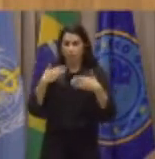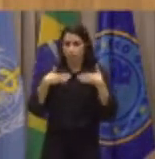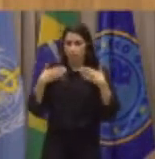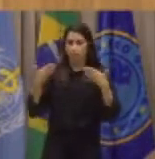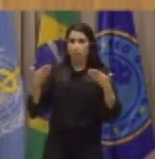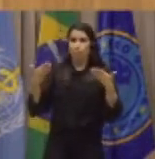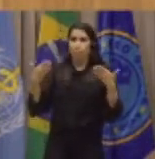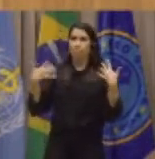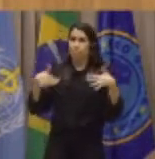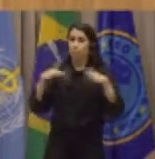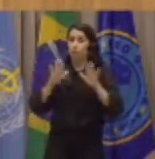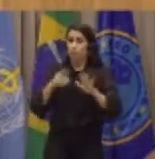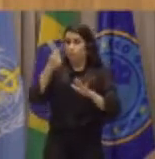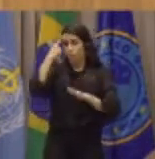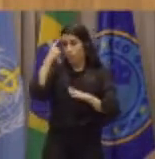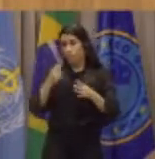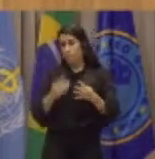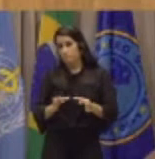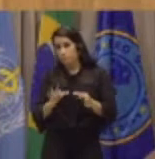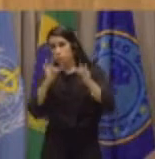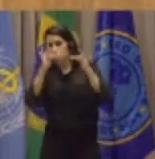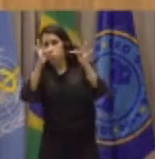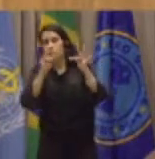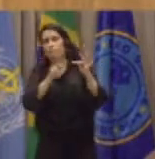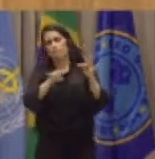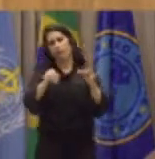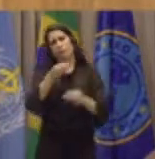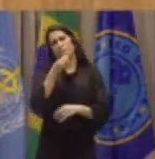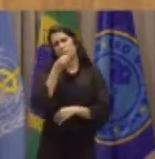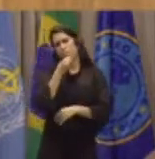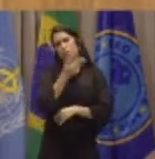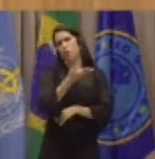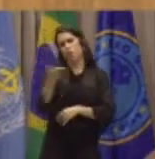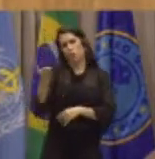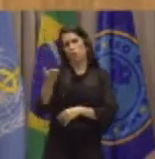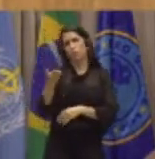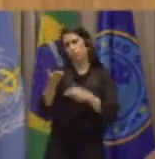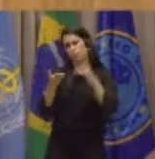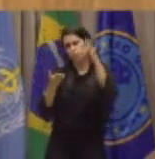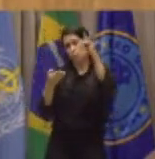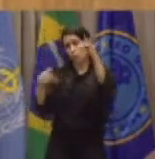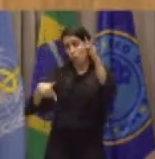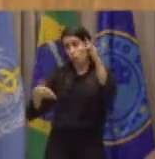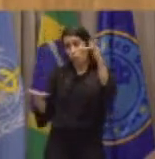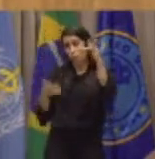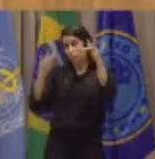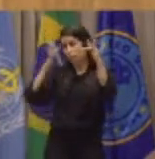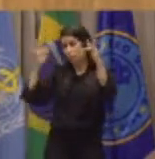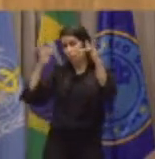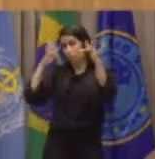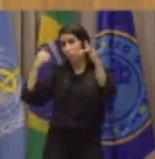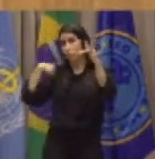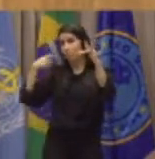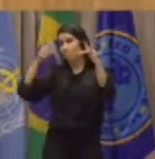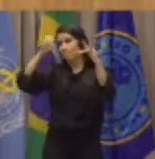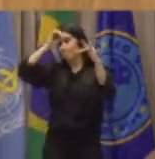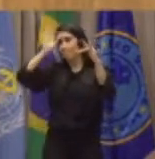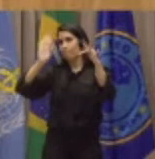I get scared. It's going to be a technology that's going to allow things that nowadays we can even